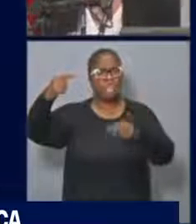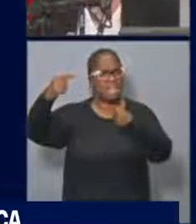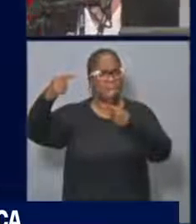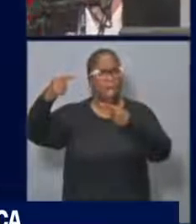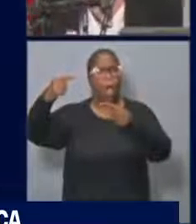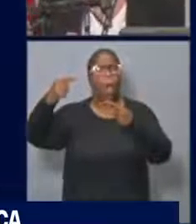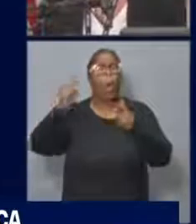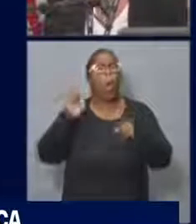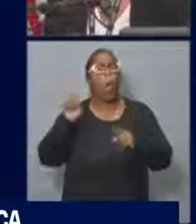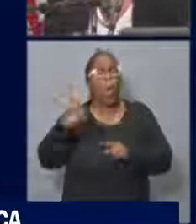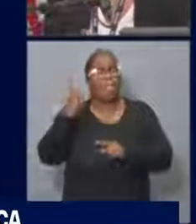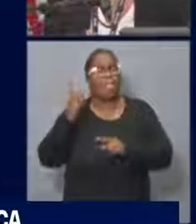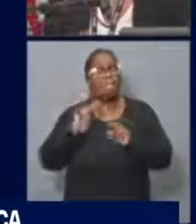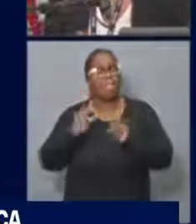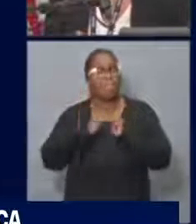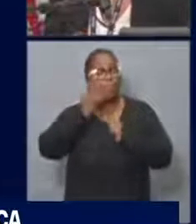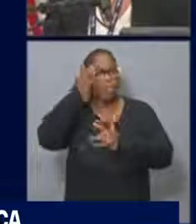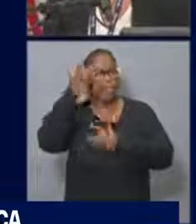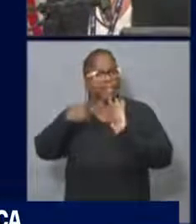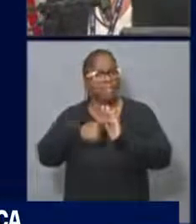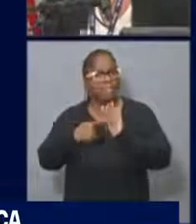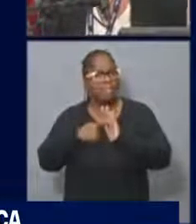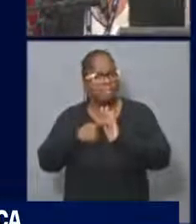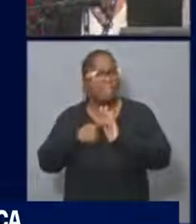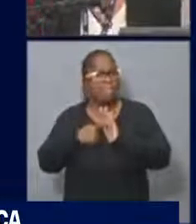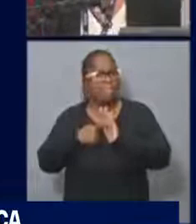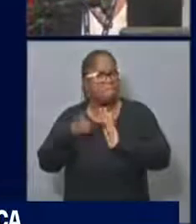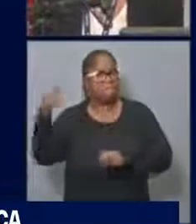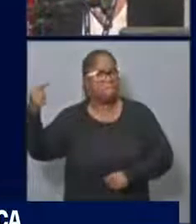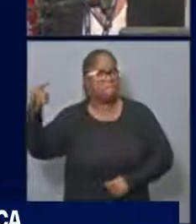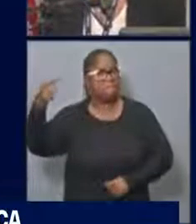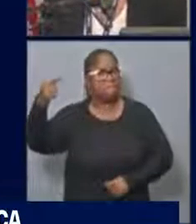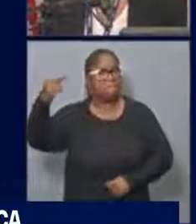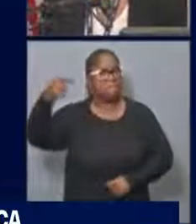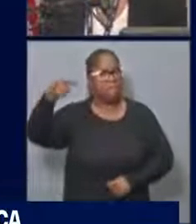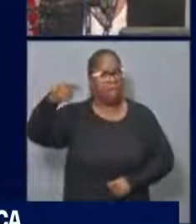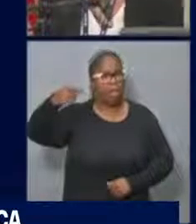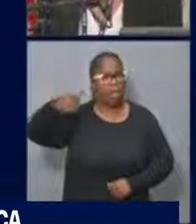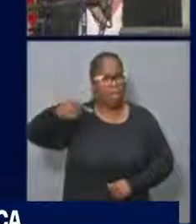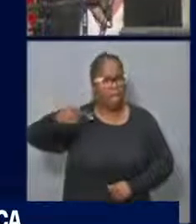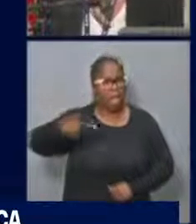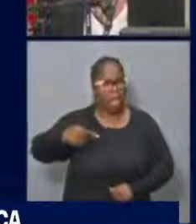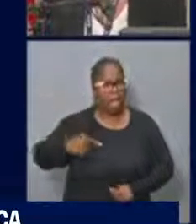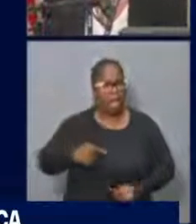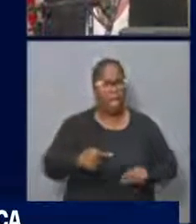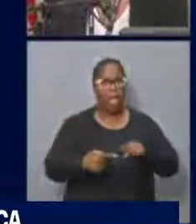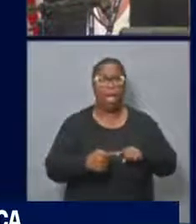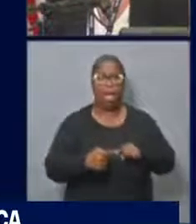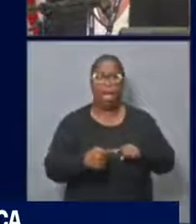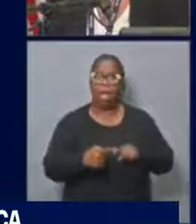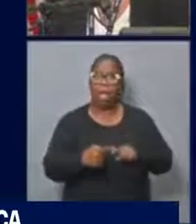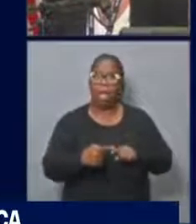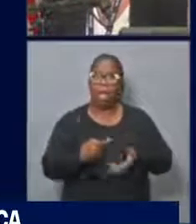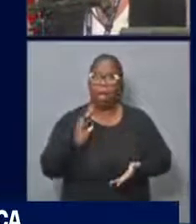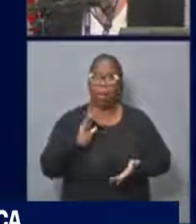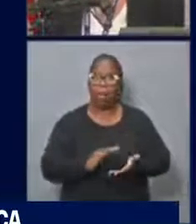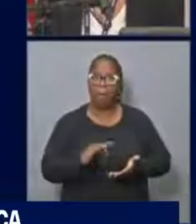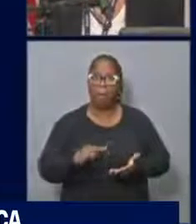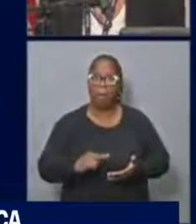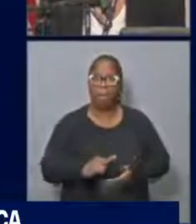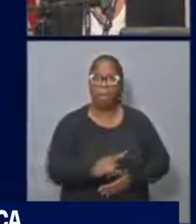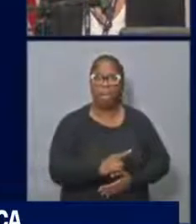early April. Now, even though we're testing way more asymptomatic people, our positivity rate is just